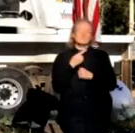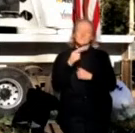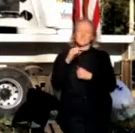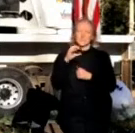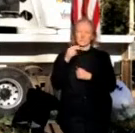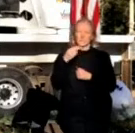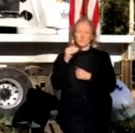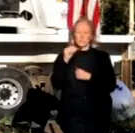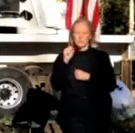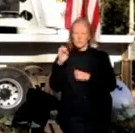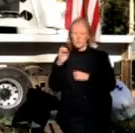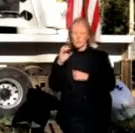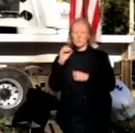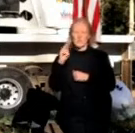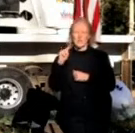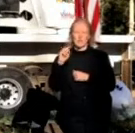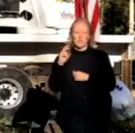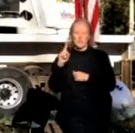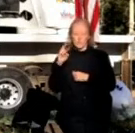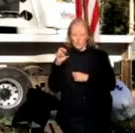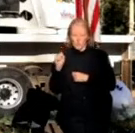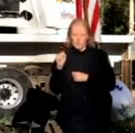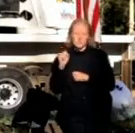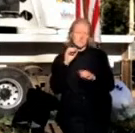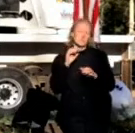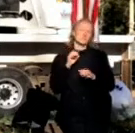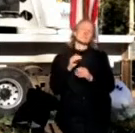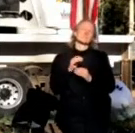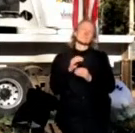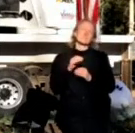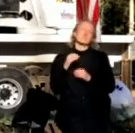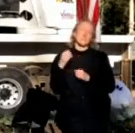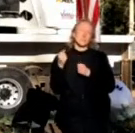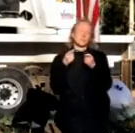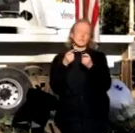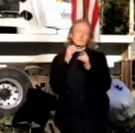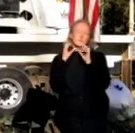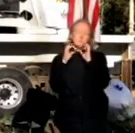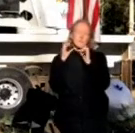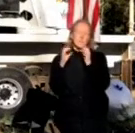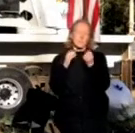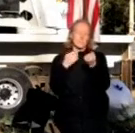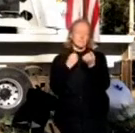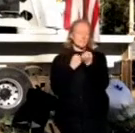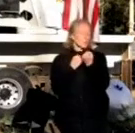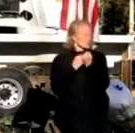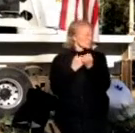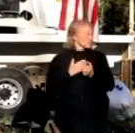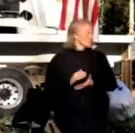Outdoors today is Jody Massey, the Director of Communications and Sponsorships.